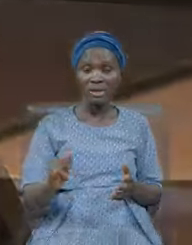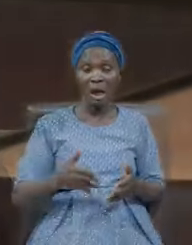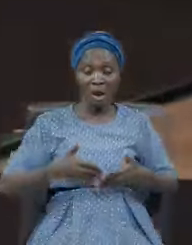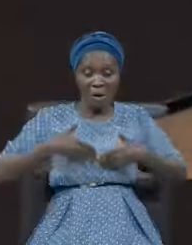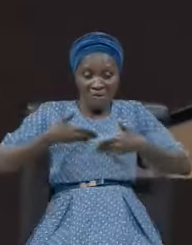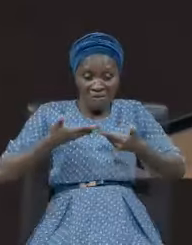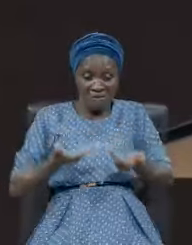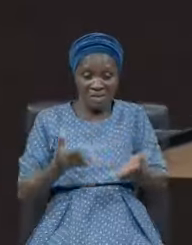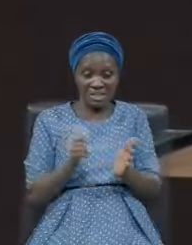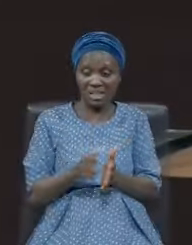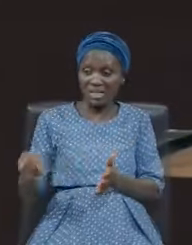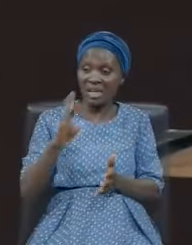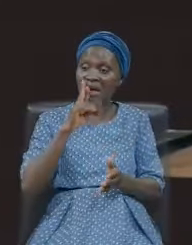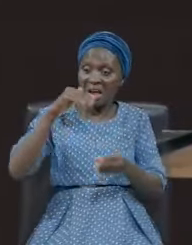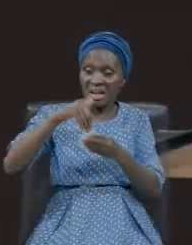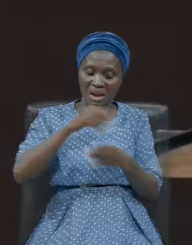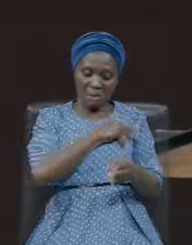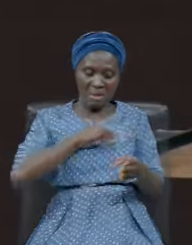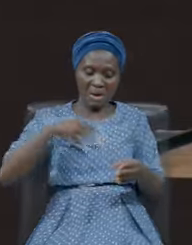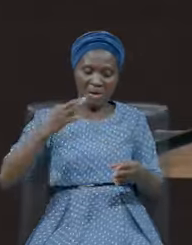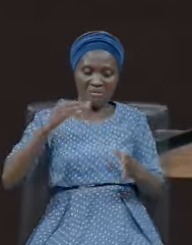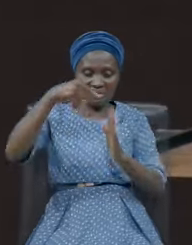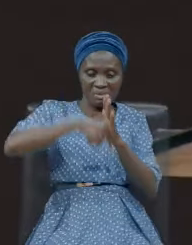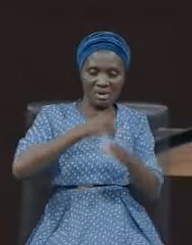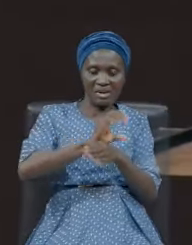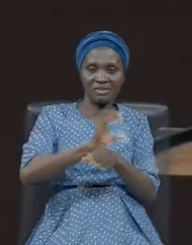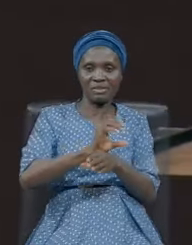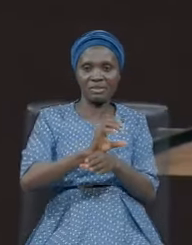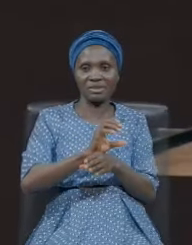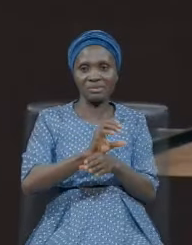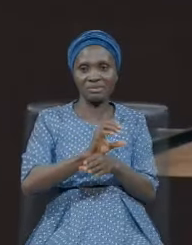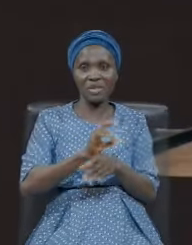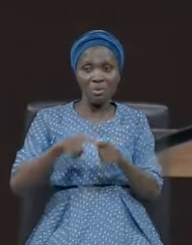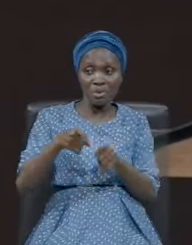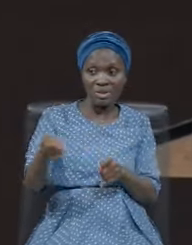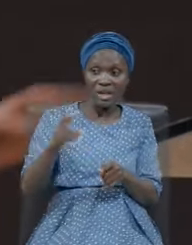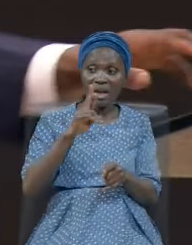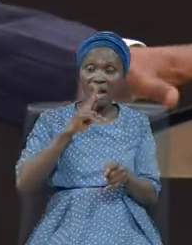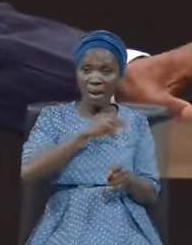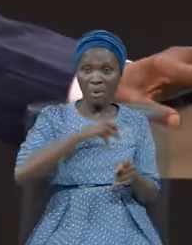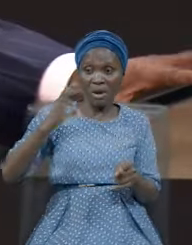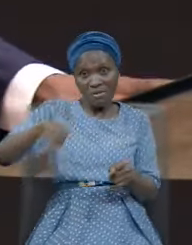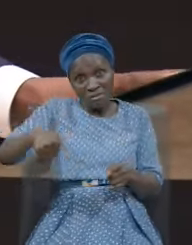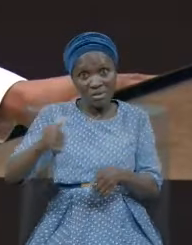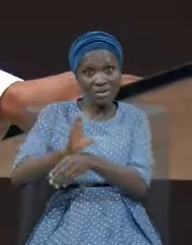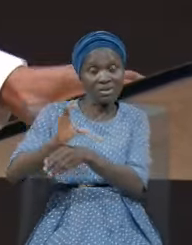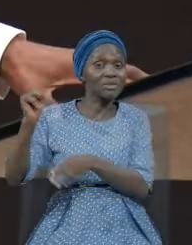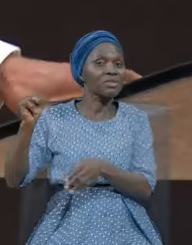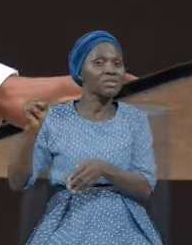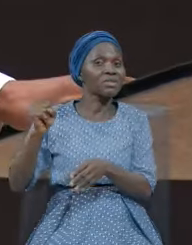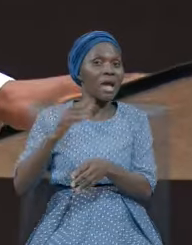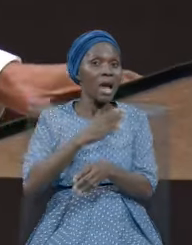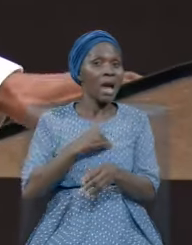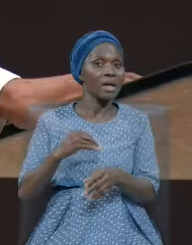in our church, they are members of our church, or they are members of other churches, and yet they